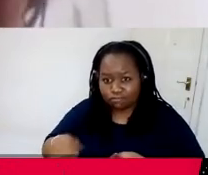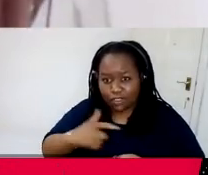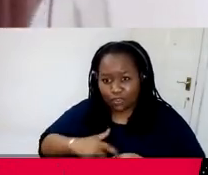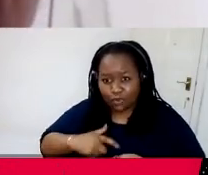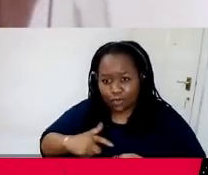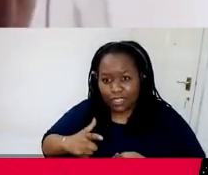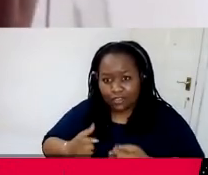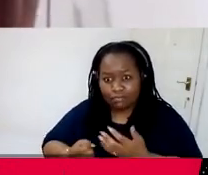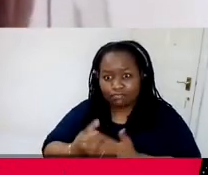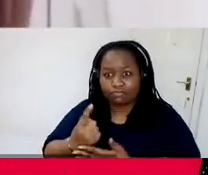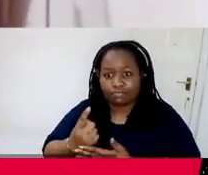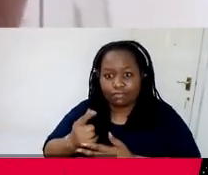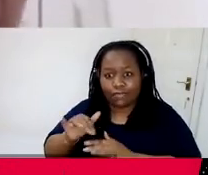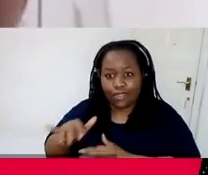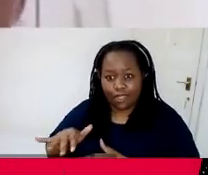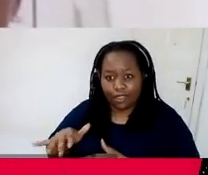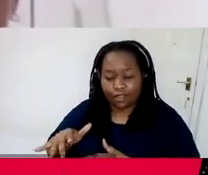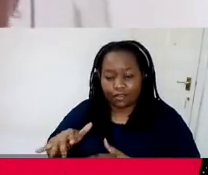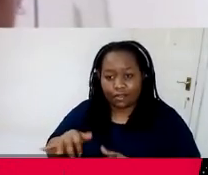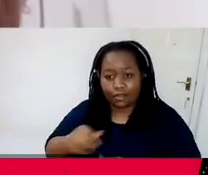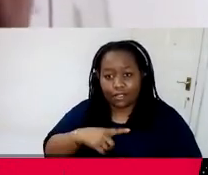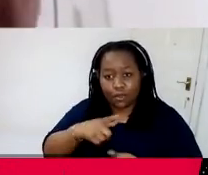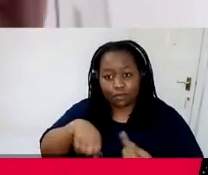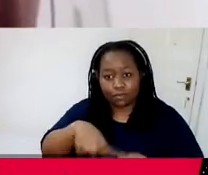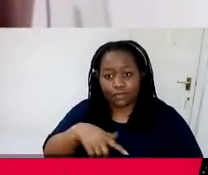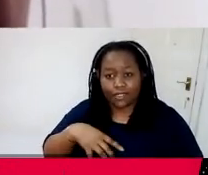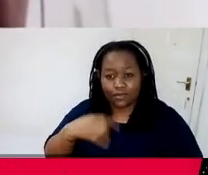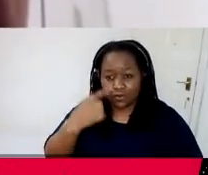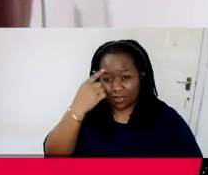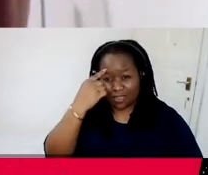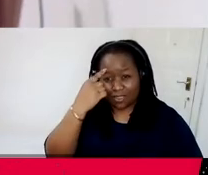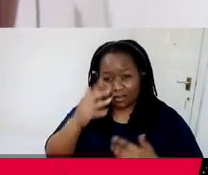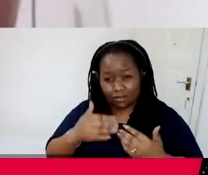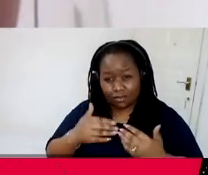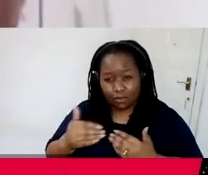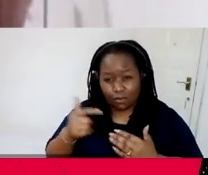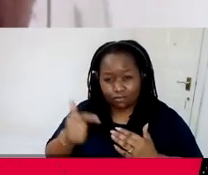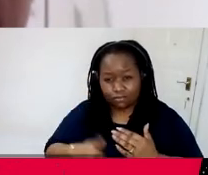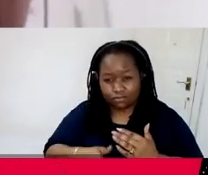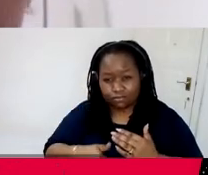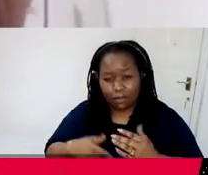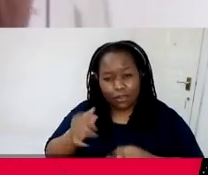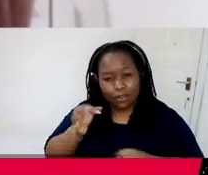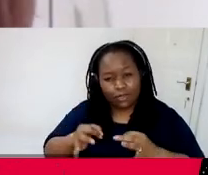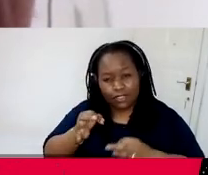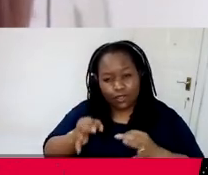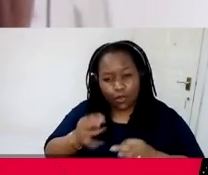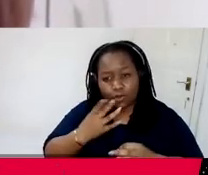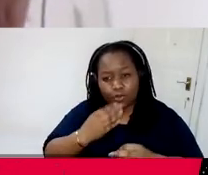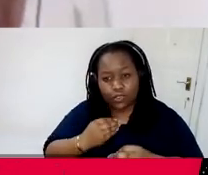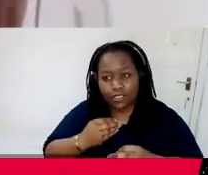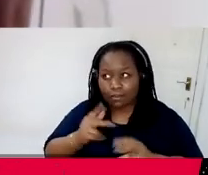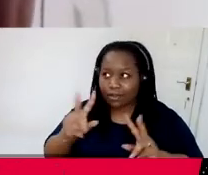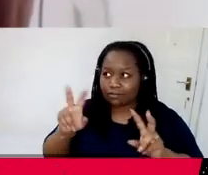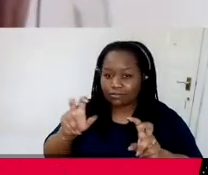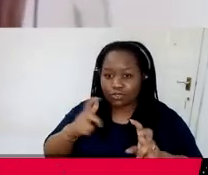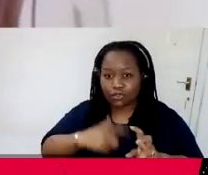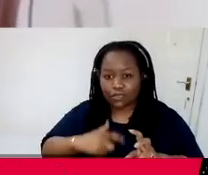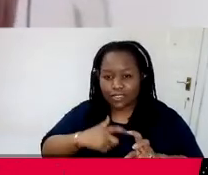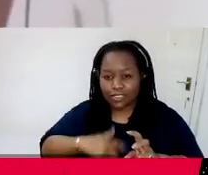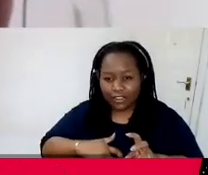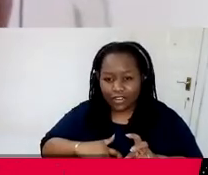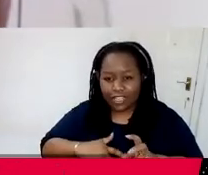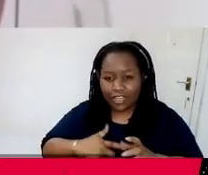aid and the ways in which the destruction of war is combined with and